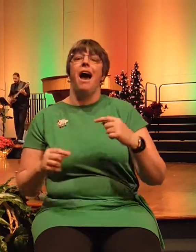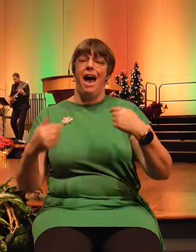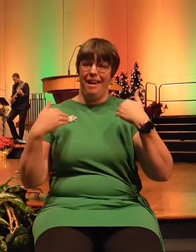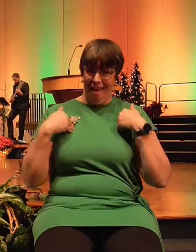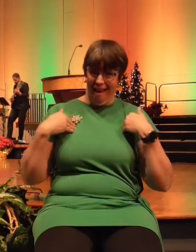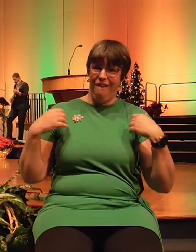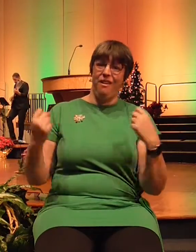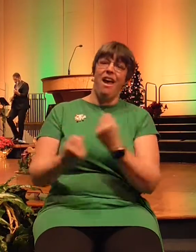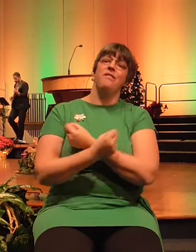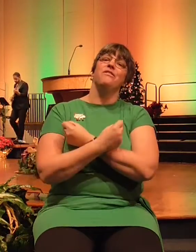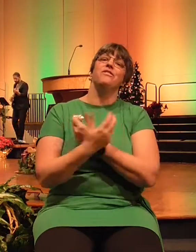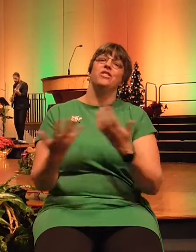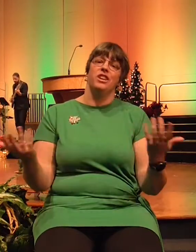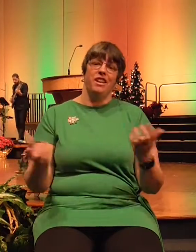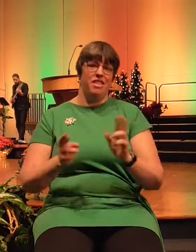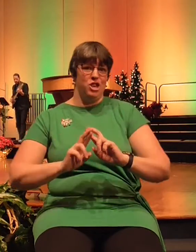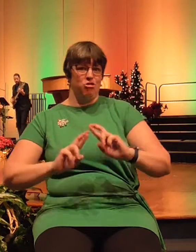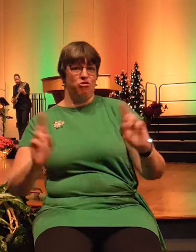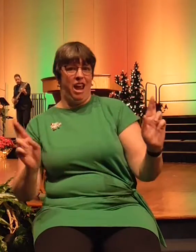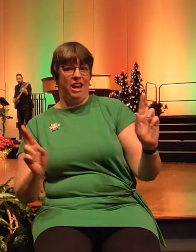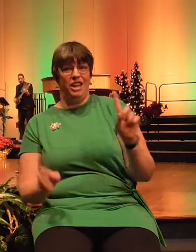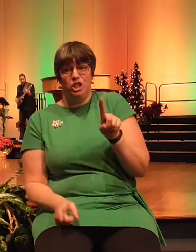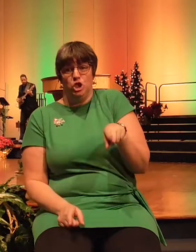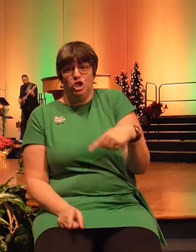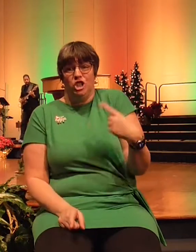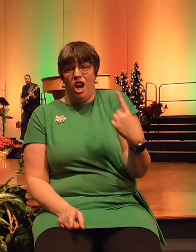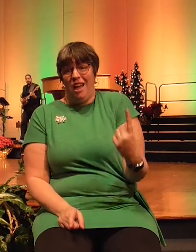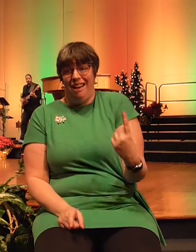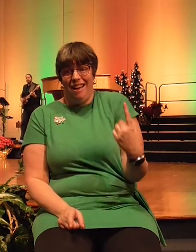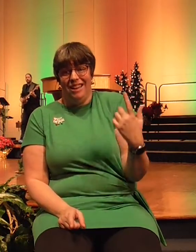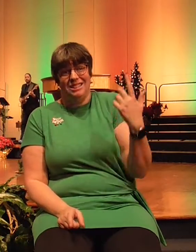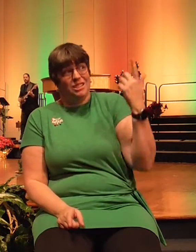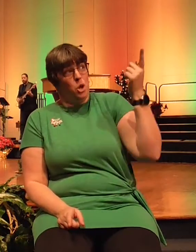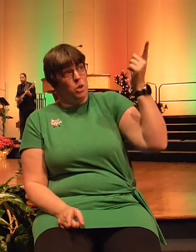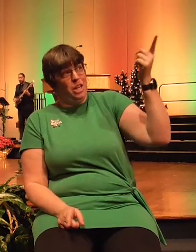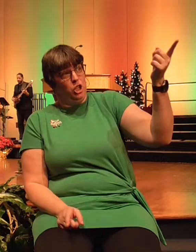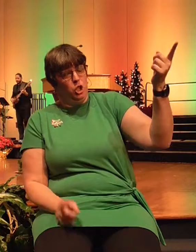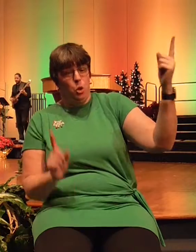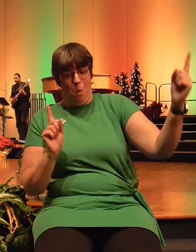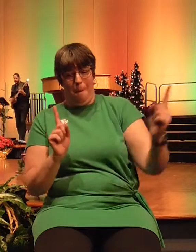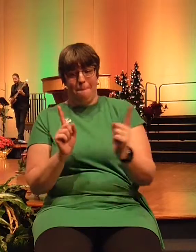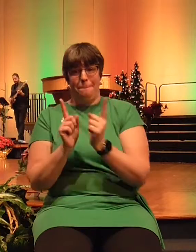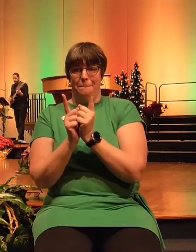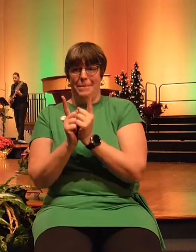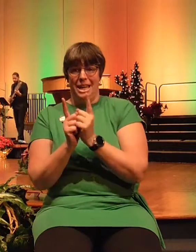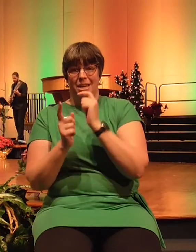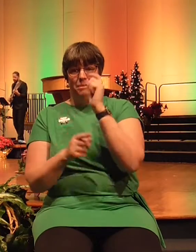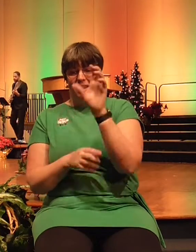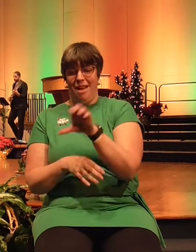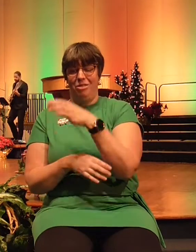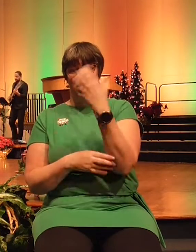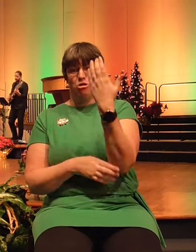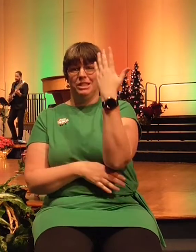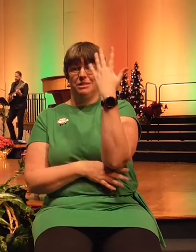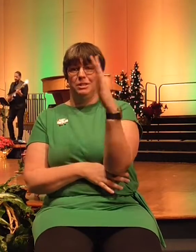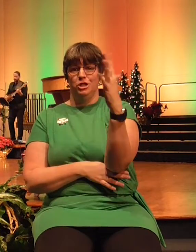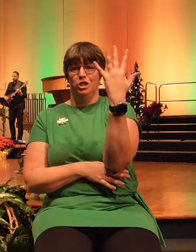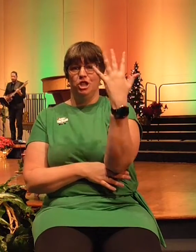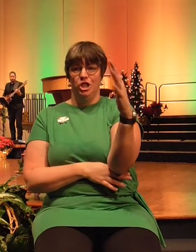I'll have it all if you just meet me by the